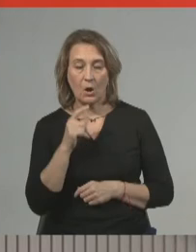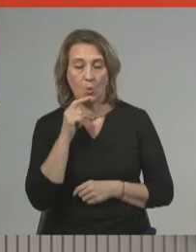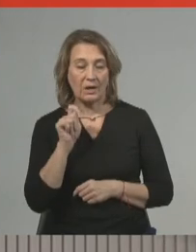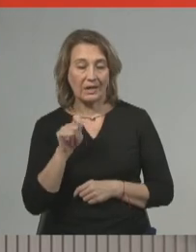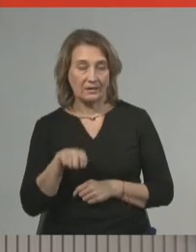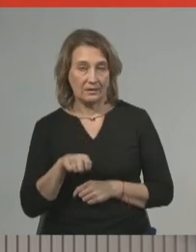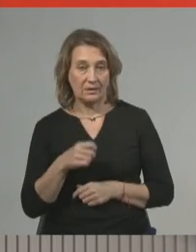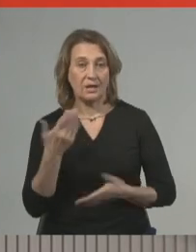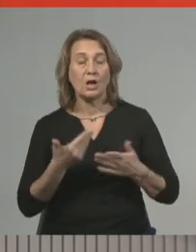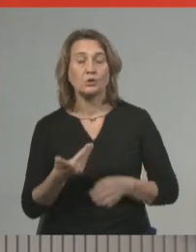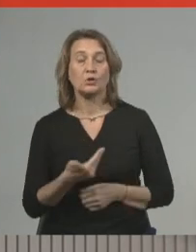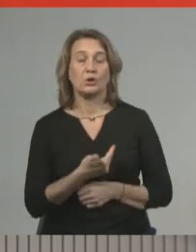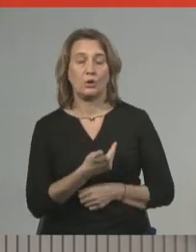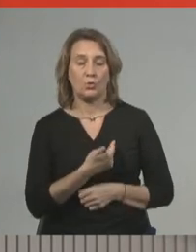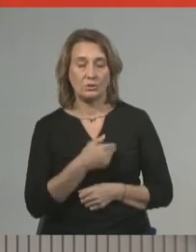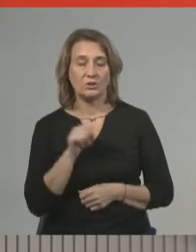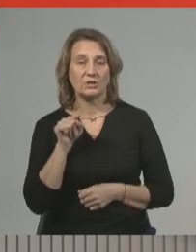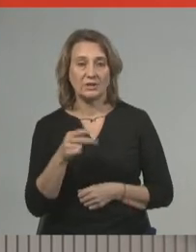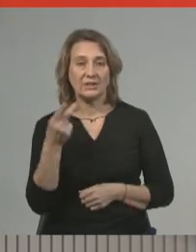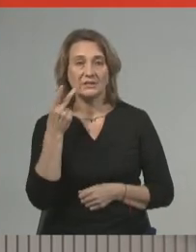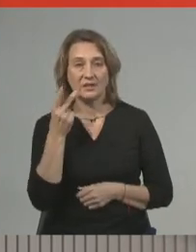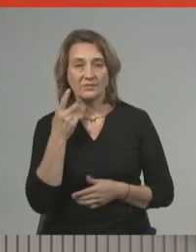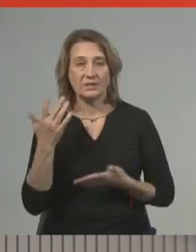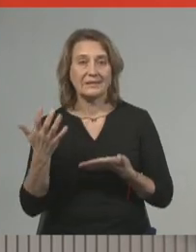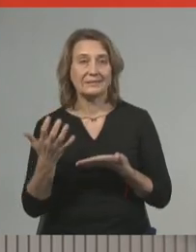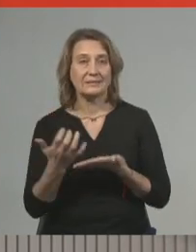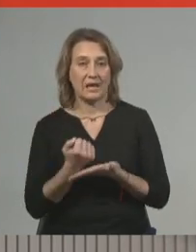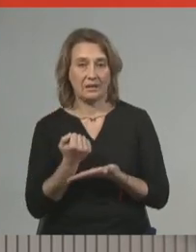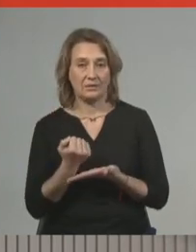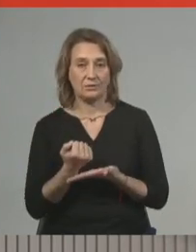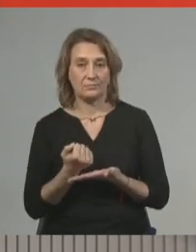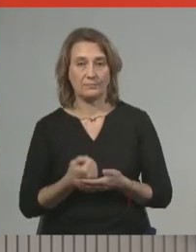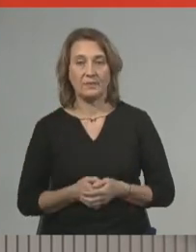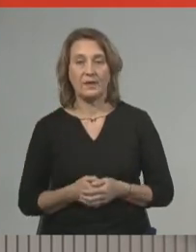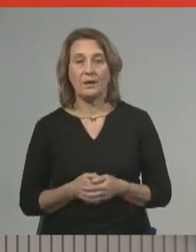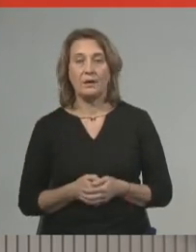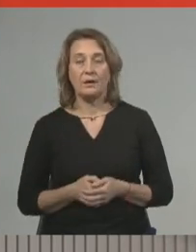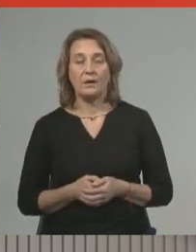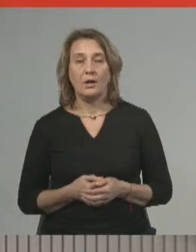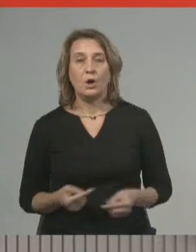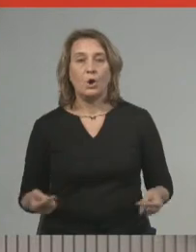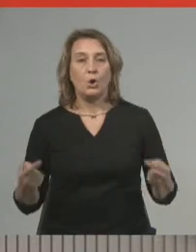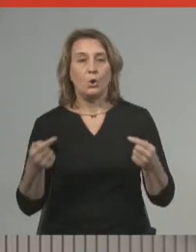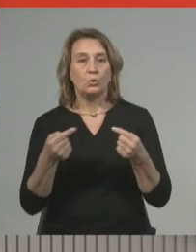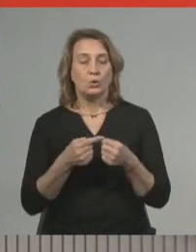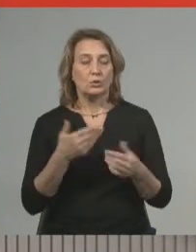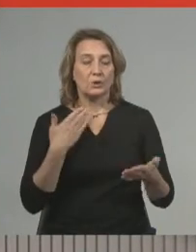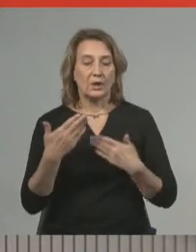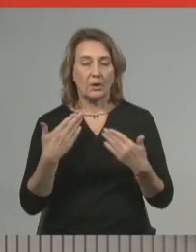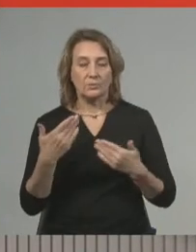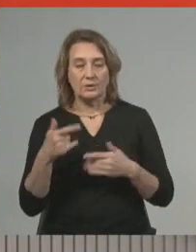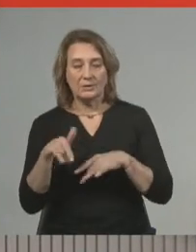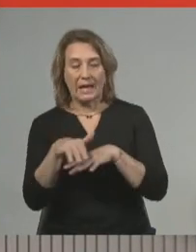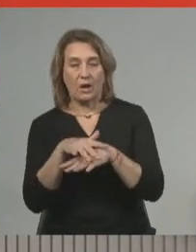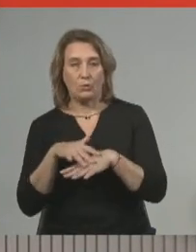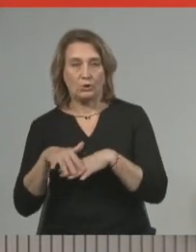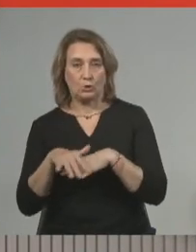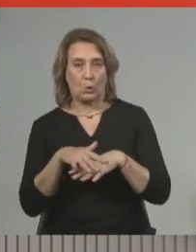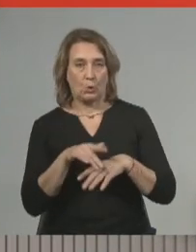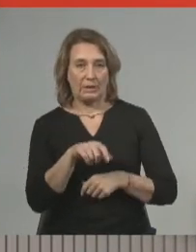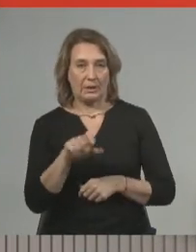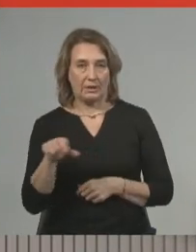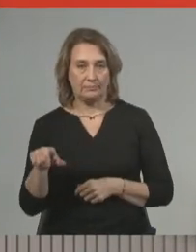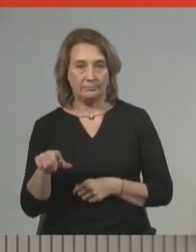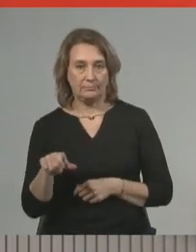institute of sociology presented this research so if you want to do something you will manage to find the points of